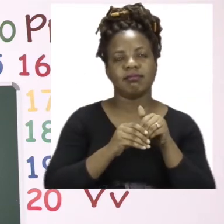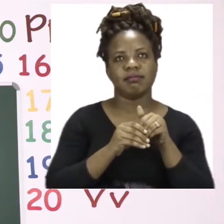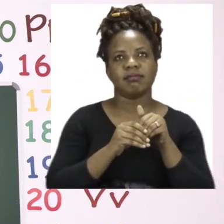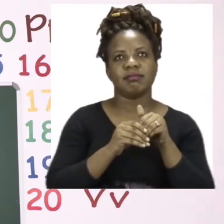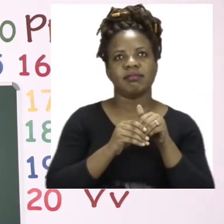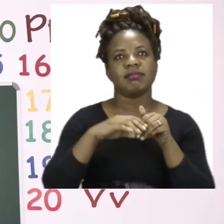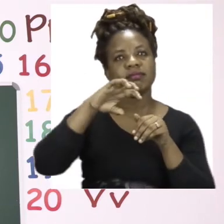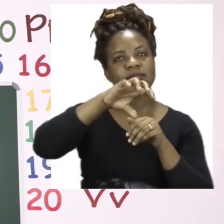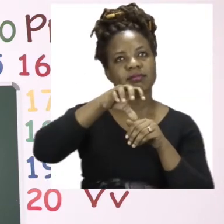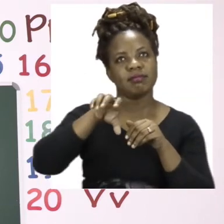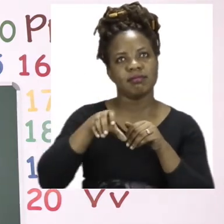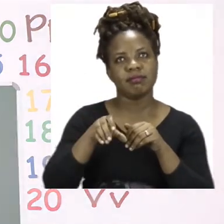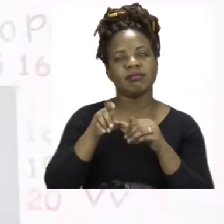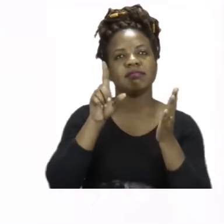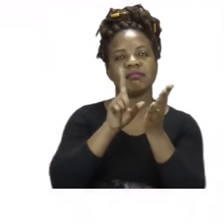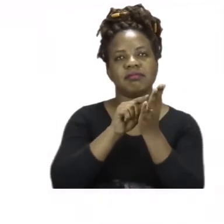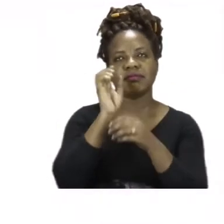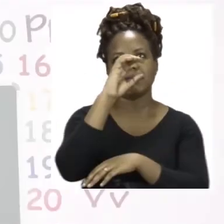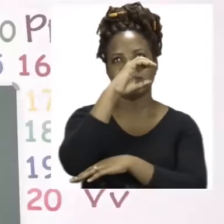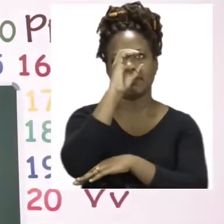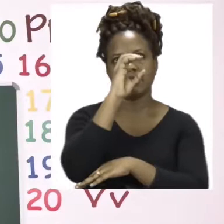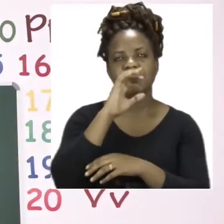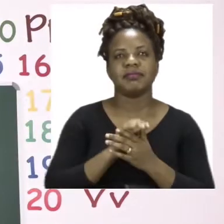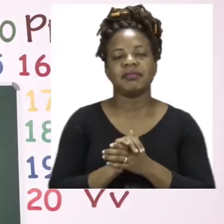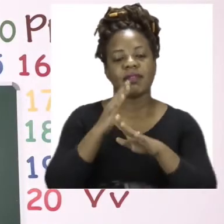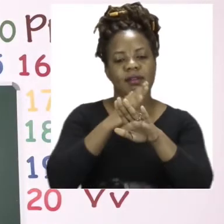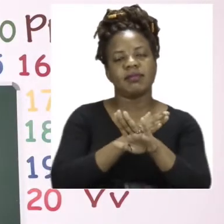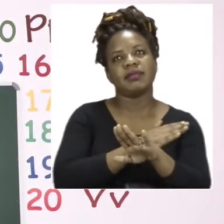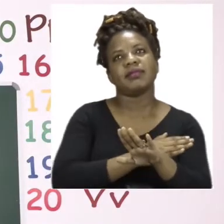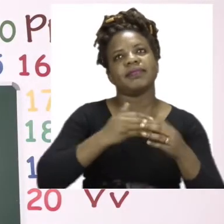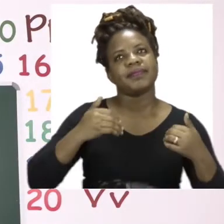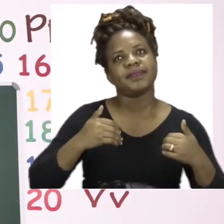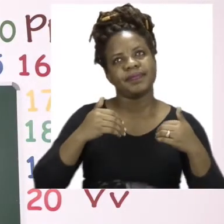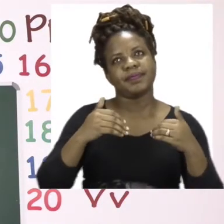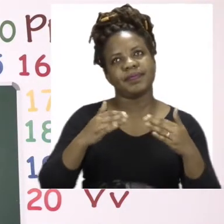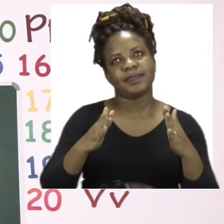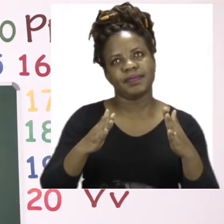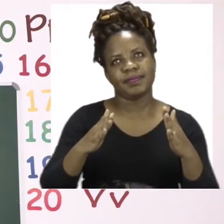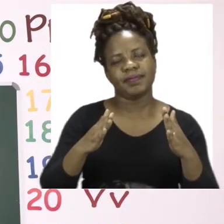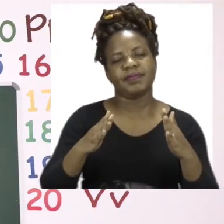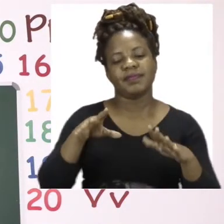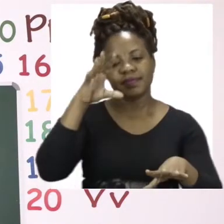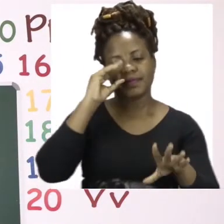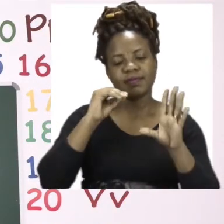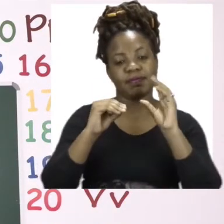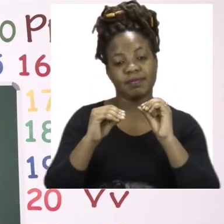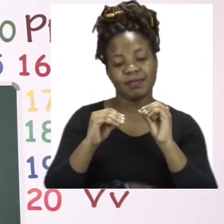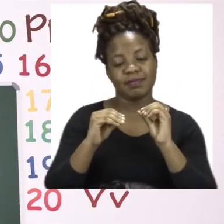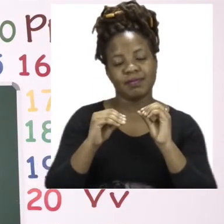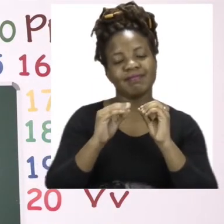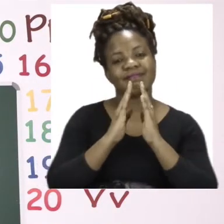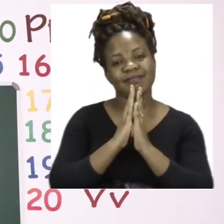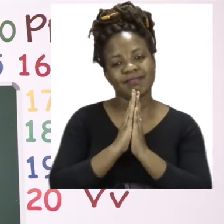and local media. And before we get into any lessons, my dear grade twos, we need